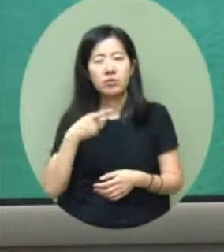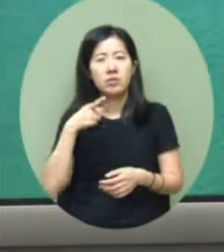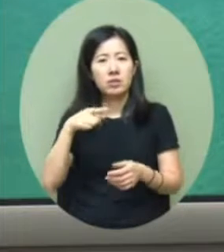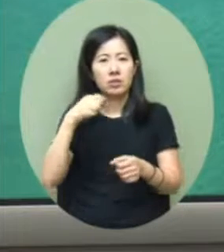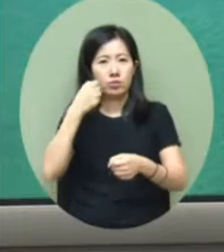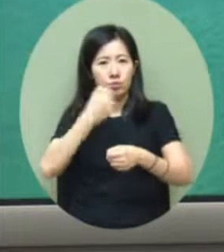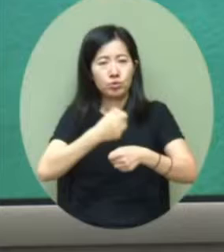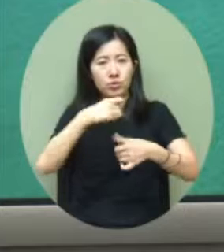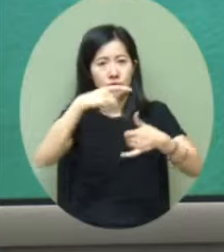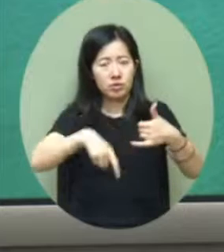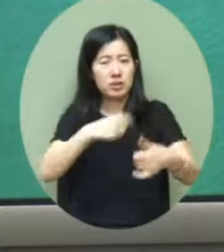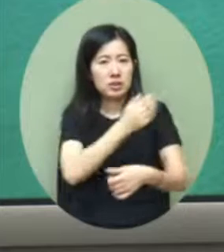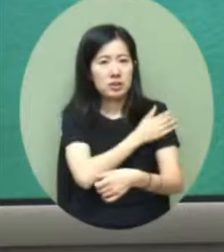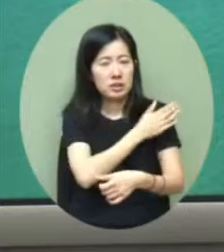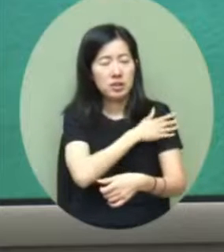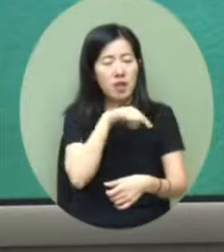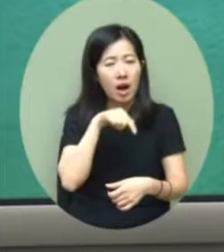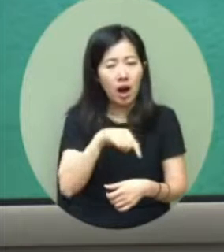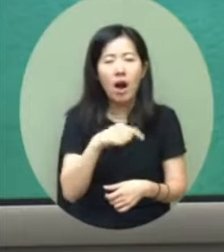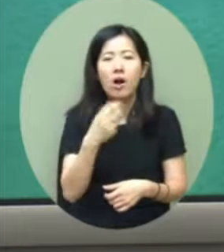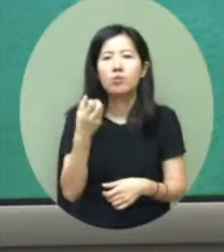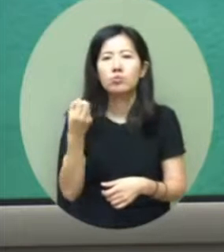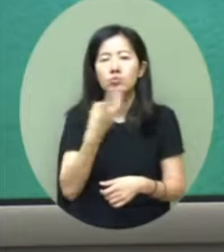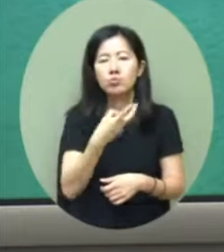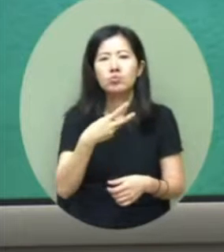Operators, site owners,